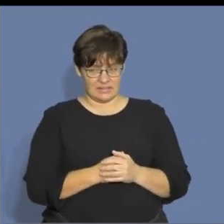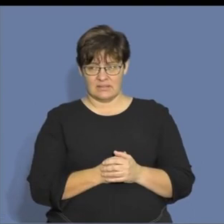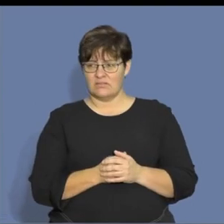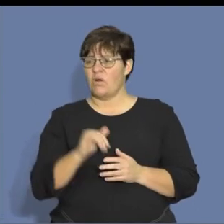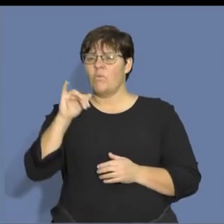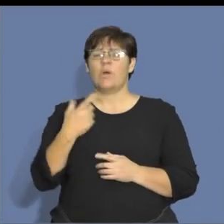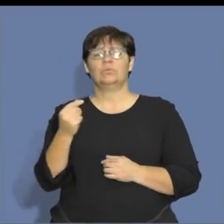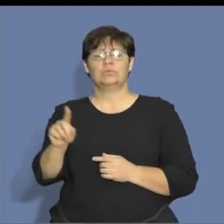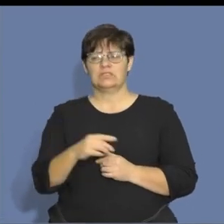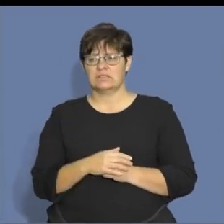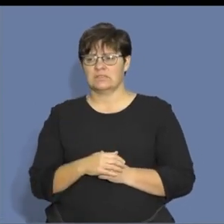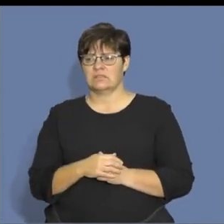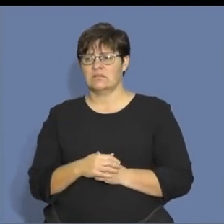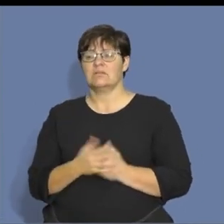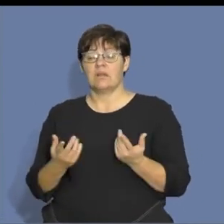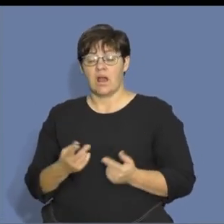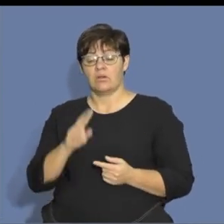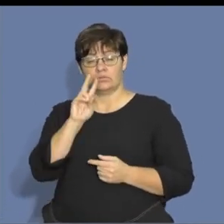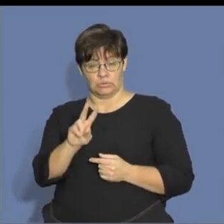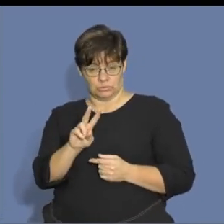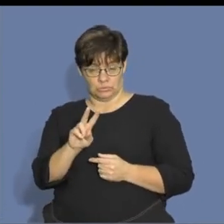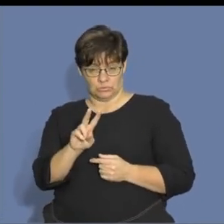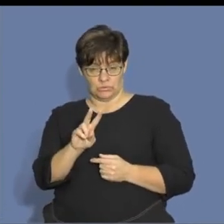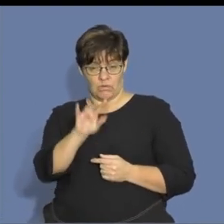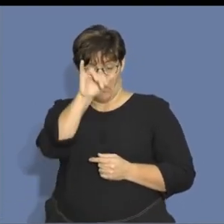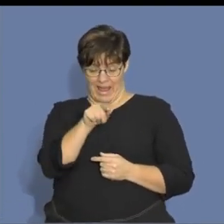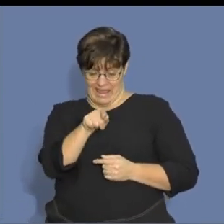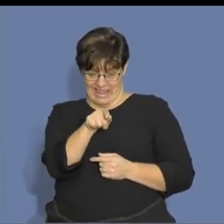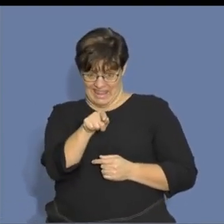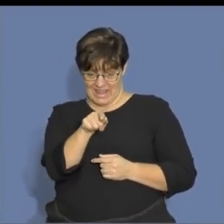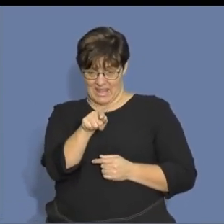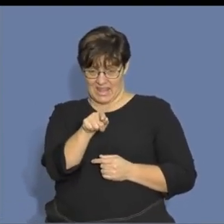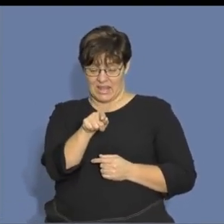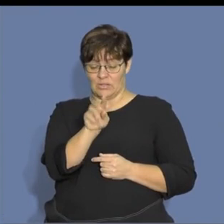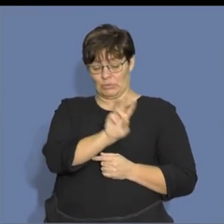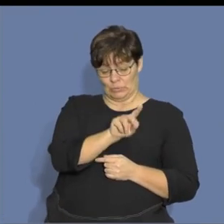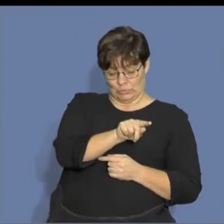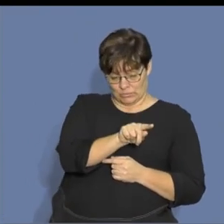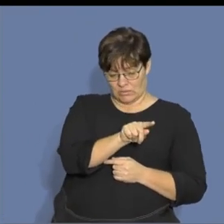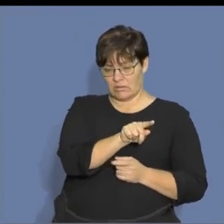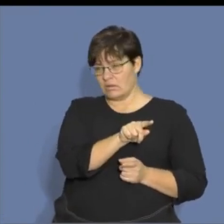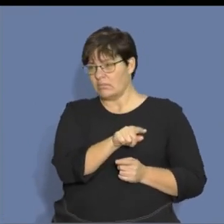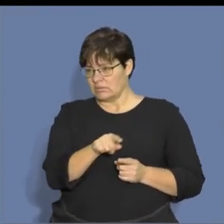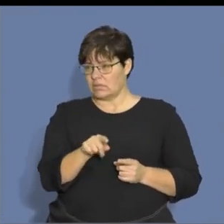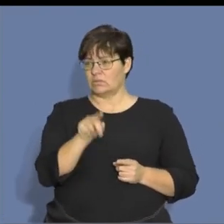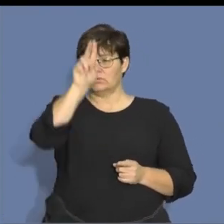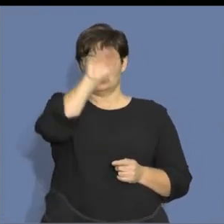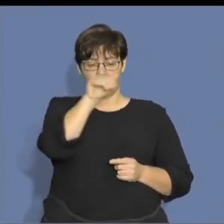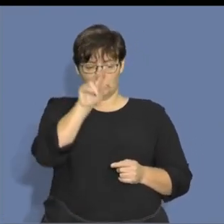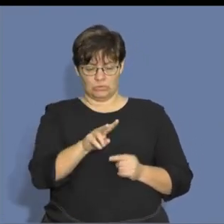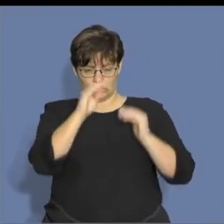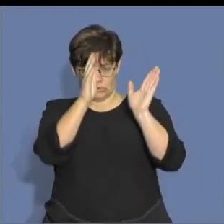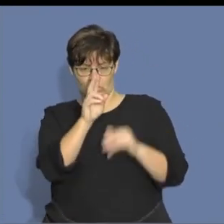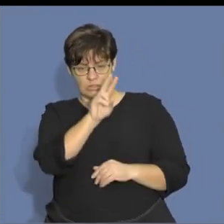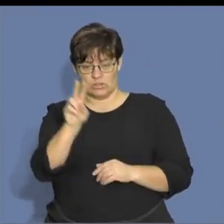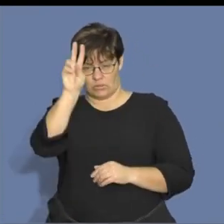for the y? What we decided is I'm going to take the coefficient of y, I'm going to divide it by 2, I'm going to